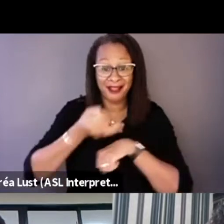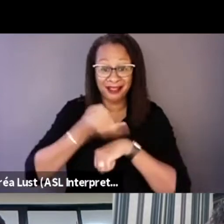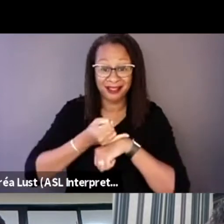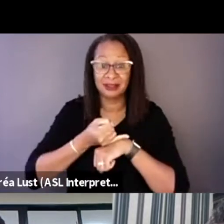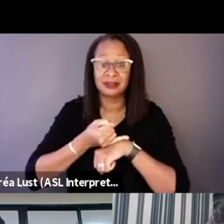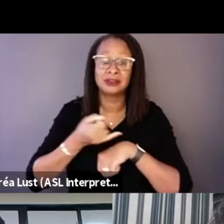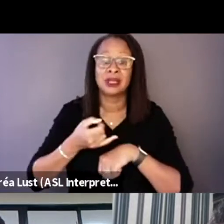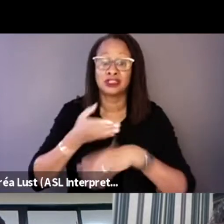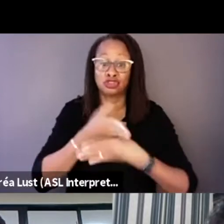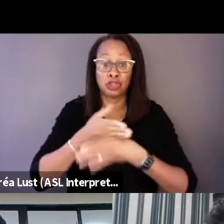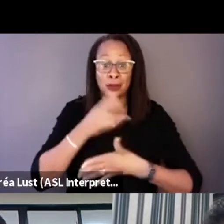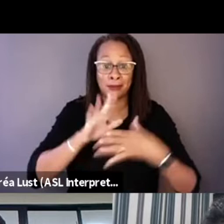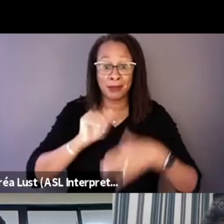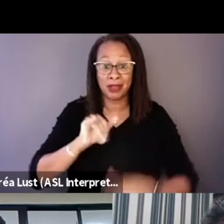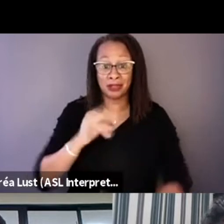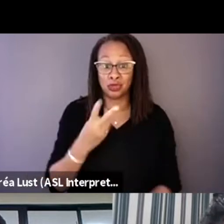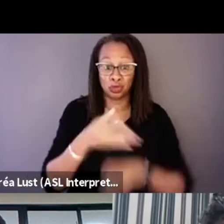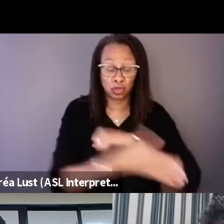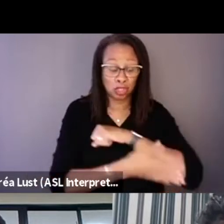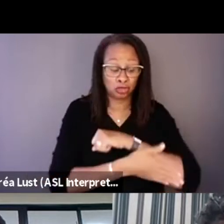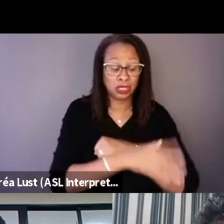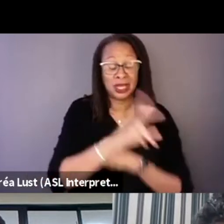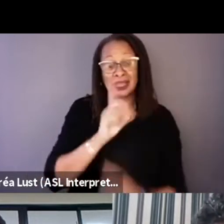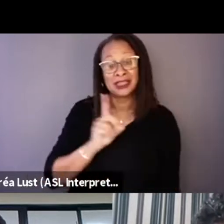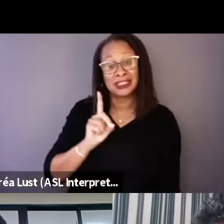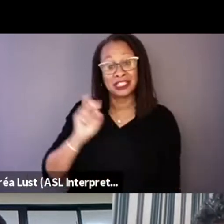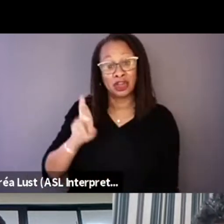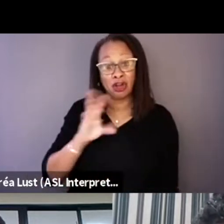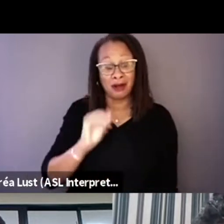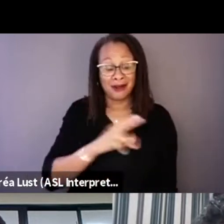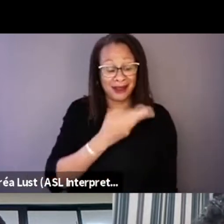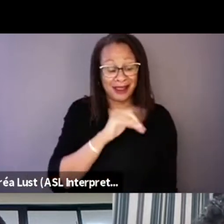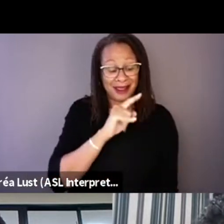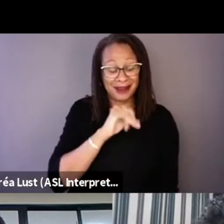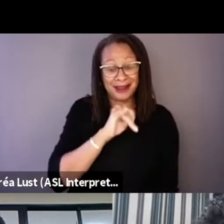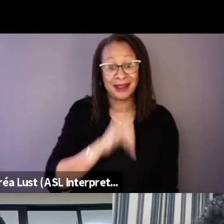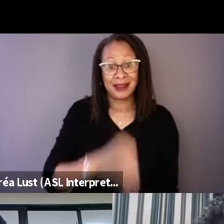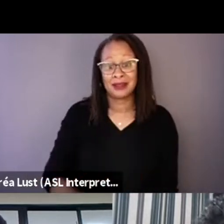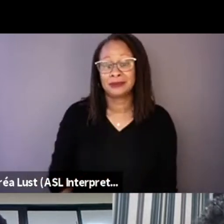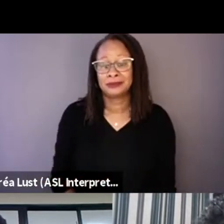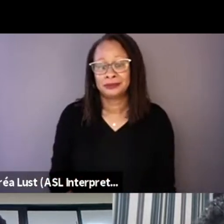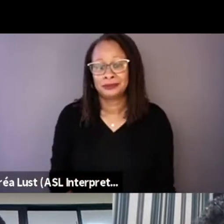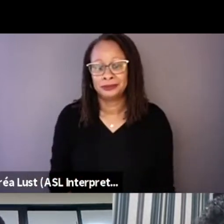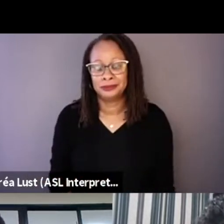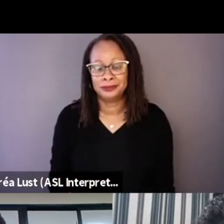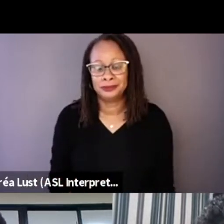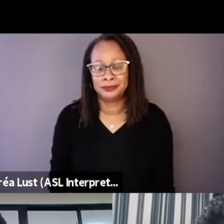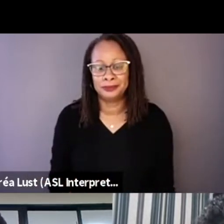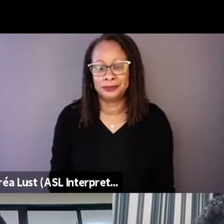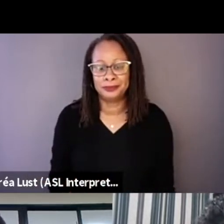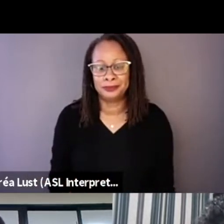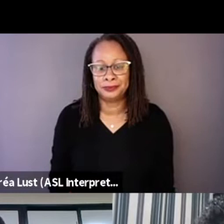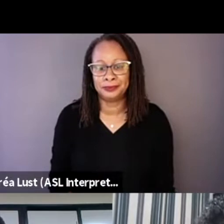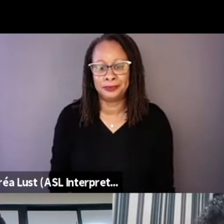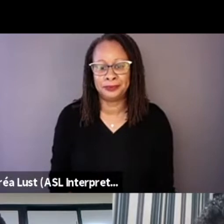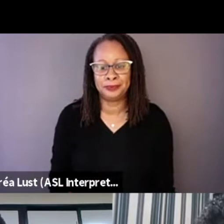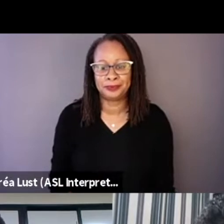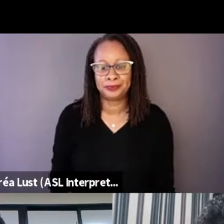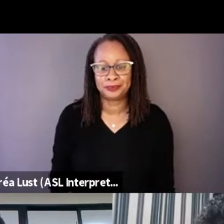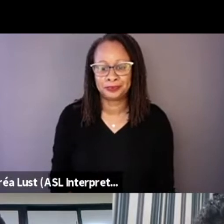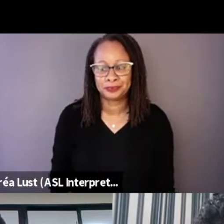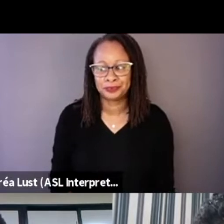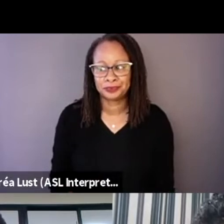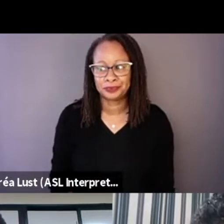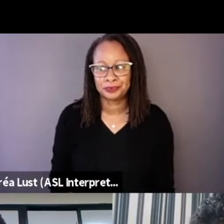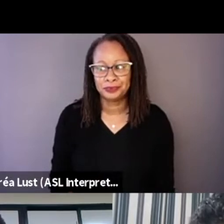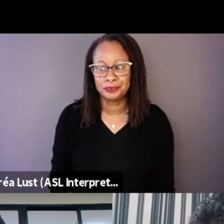is shared by 2 countries, the Dominican Republic and Haiti. Y no sé, por gracia del destino, del mismo Dios,